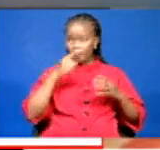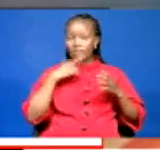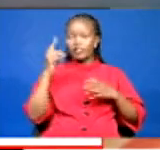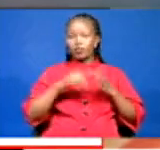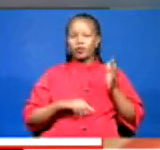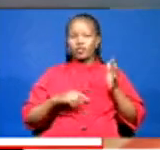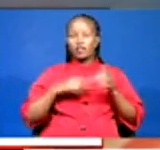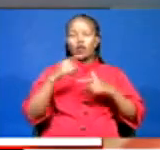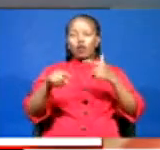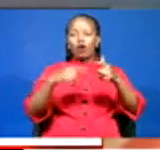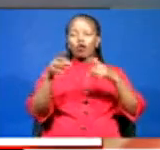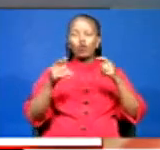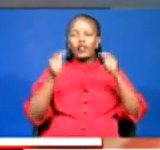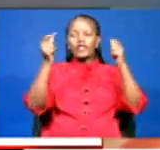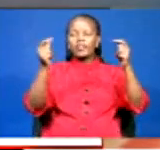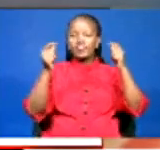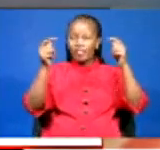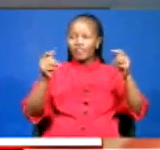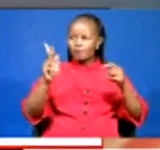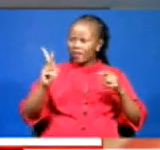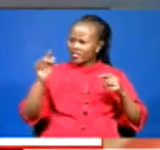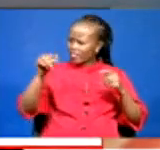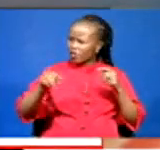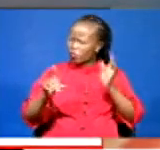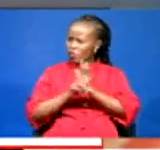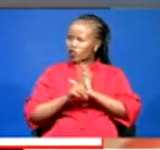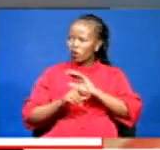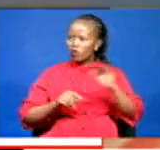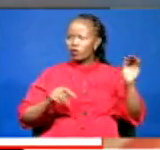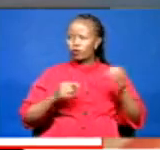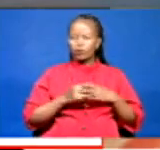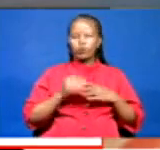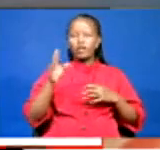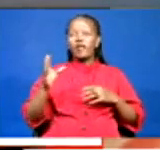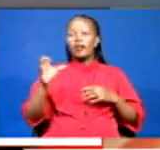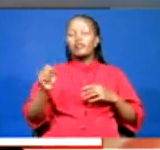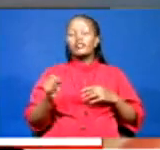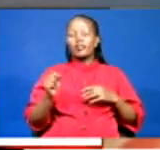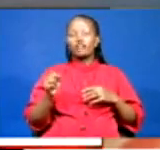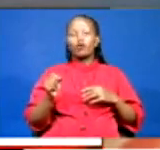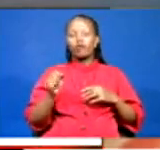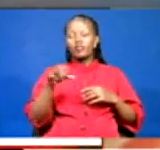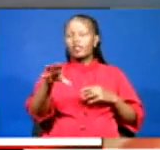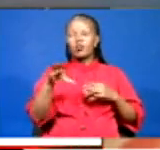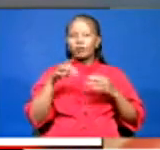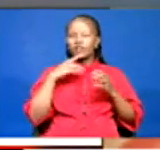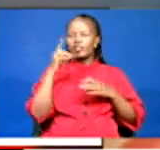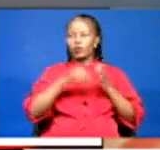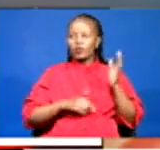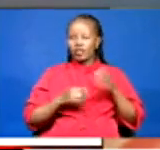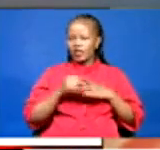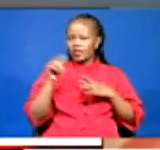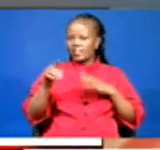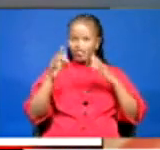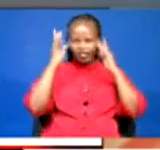by the Kenya Airways pilots is illegal. Transport Cabinet Secretary Kipchumba Murkomen termed the industrial action,